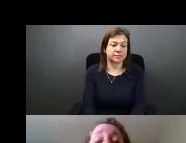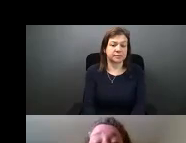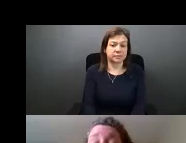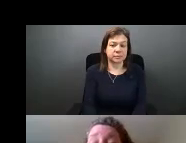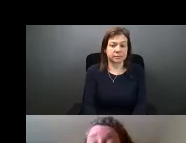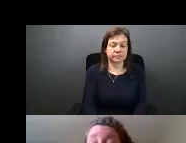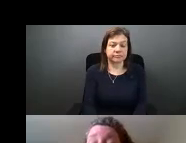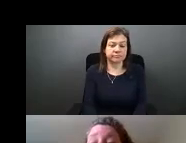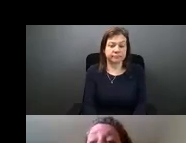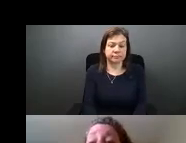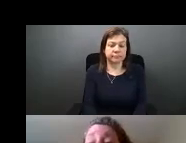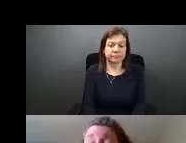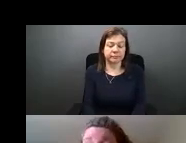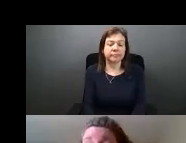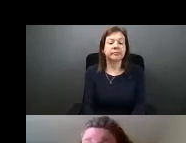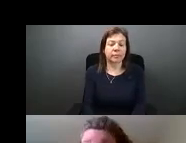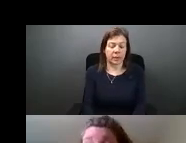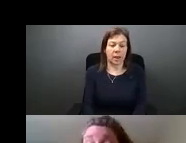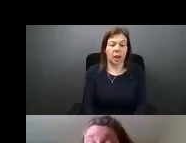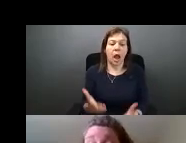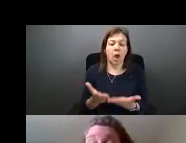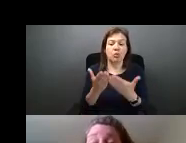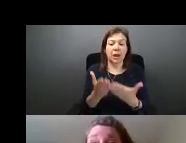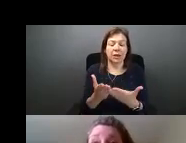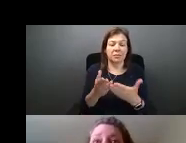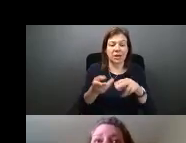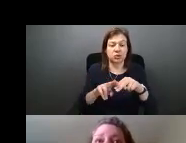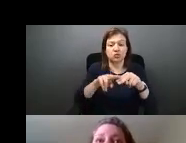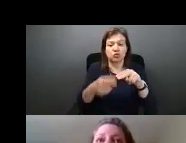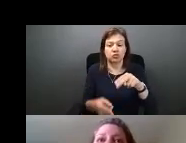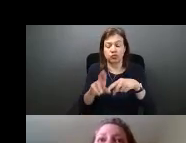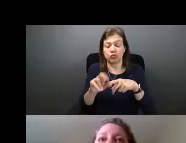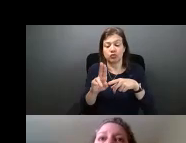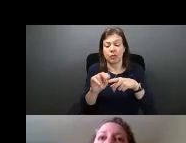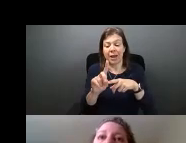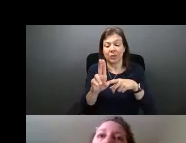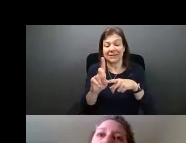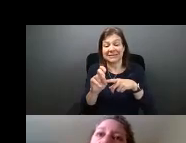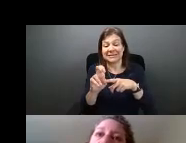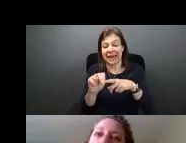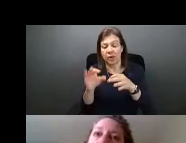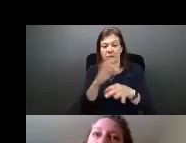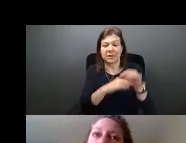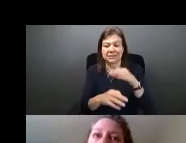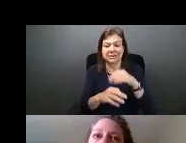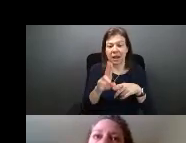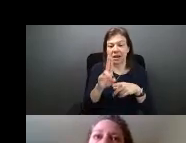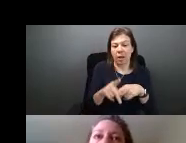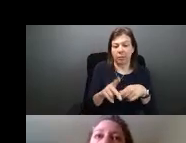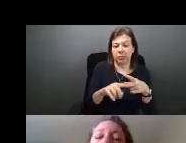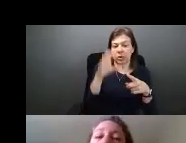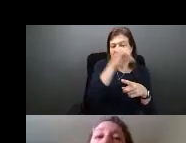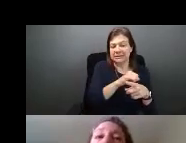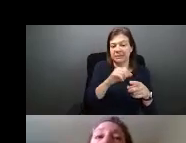I highly recommend rounding down rather than rounding up when you're looking at your estimating your participant